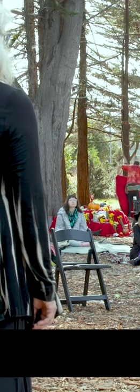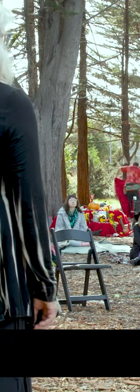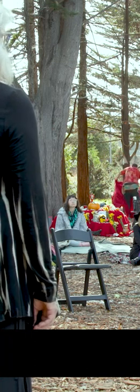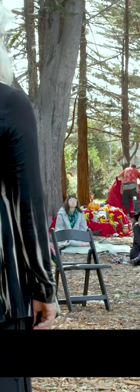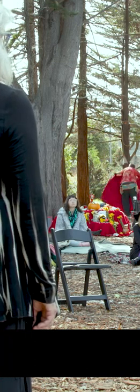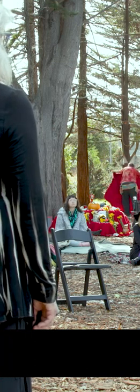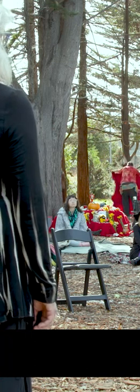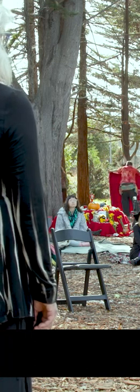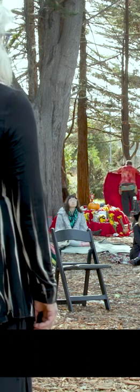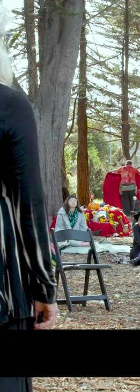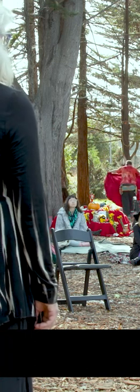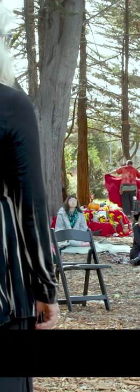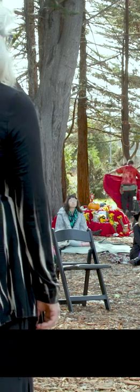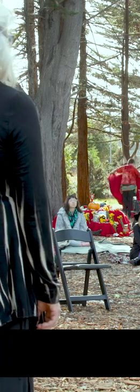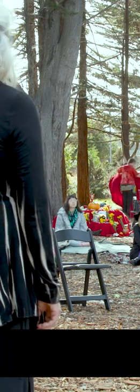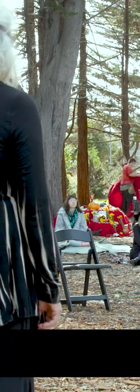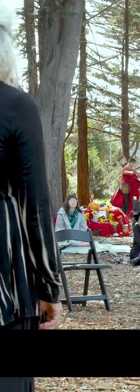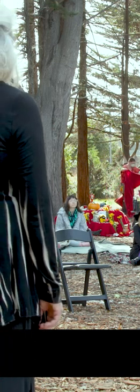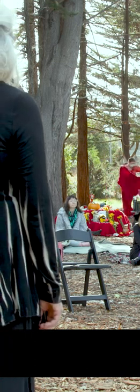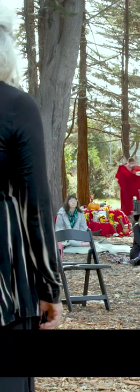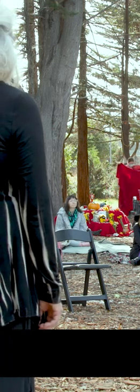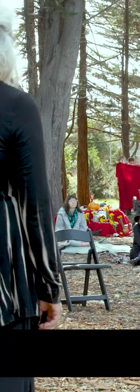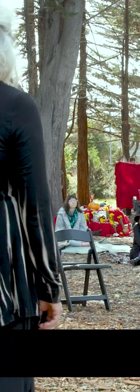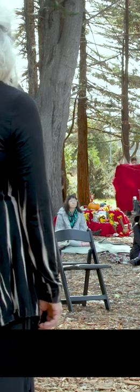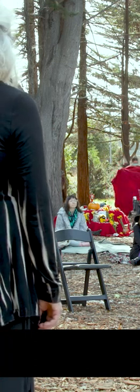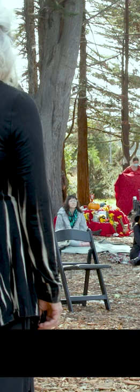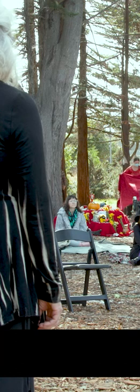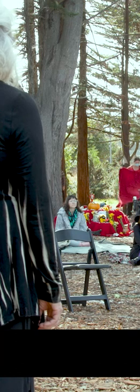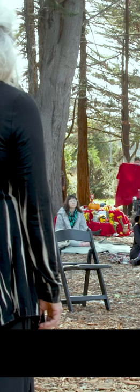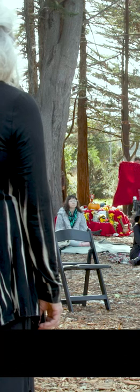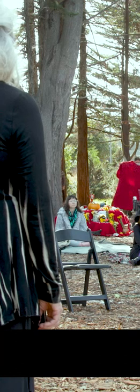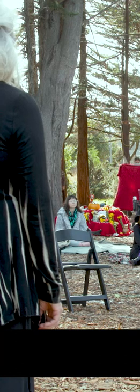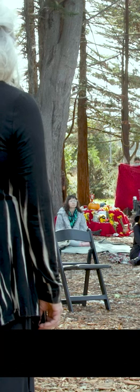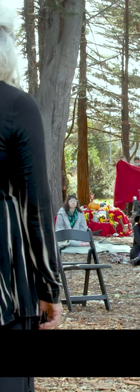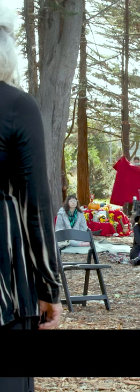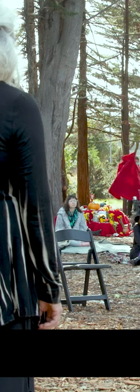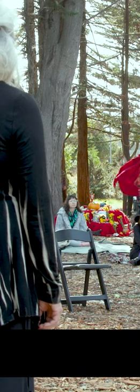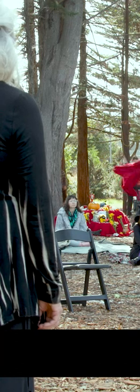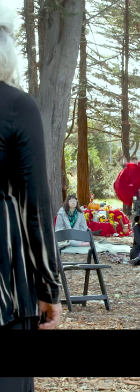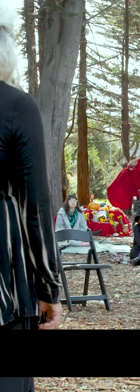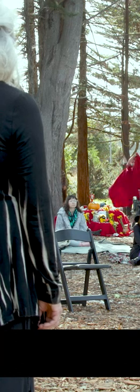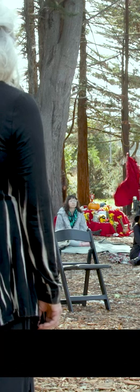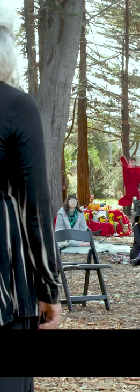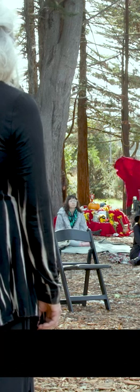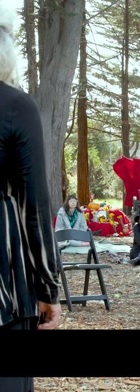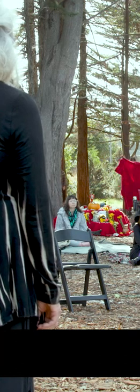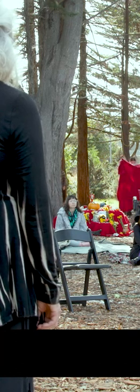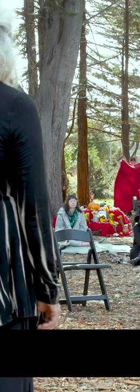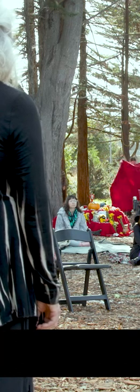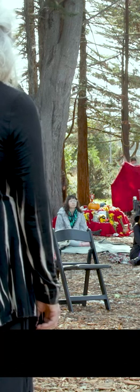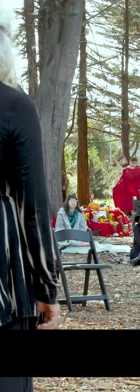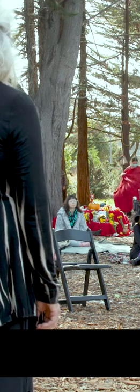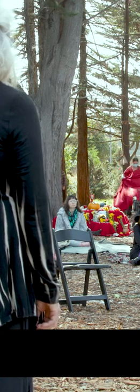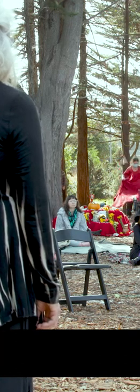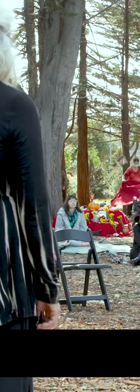Liam, Leela, Linda Anwin, One River, Klug